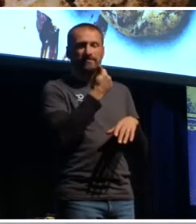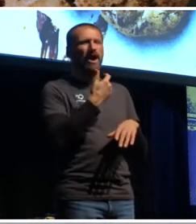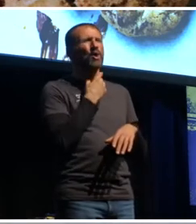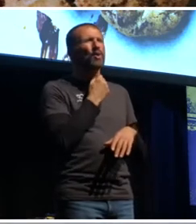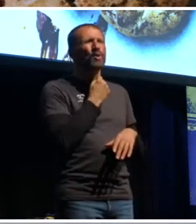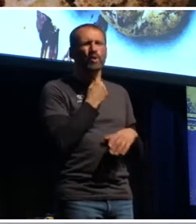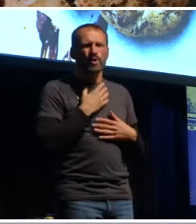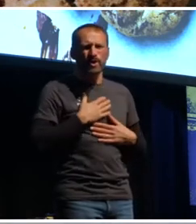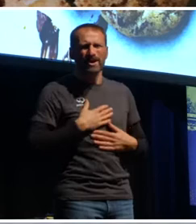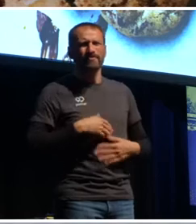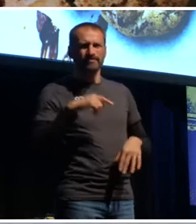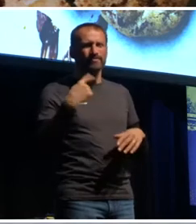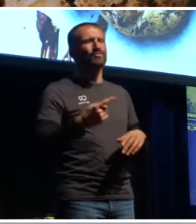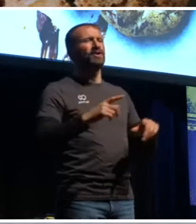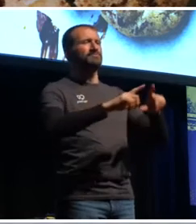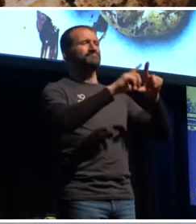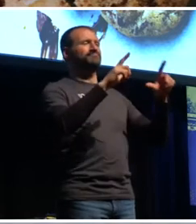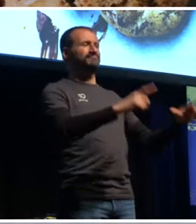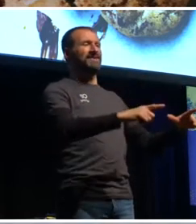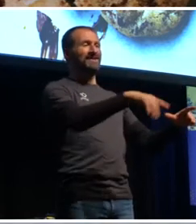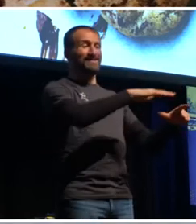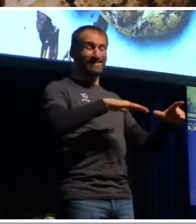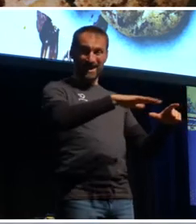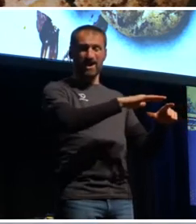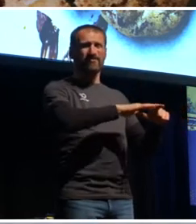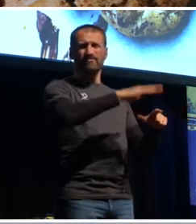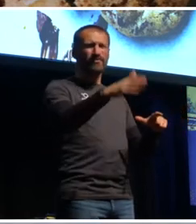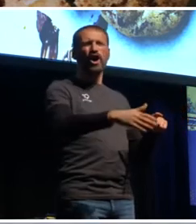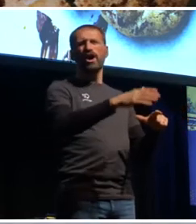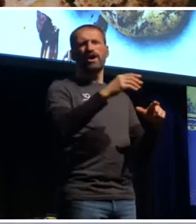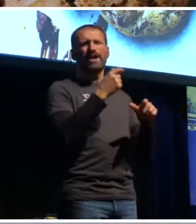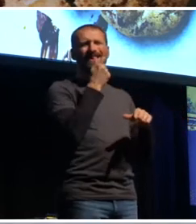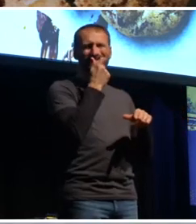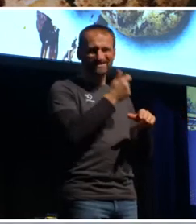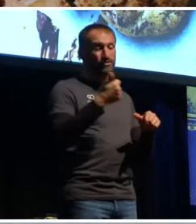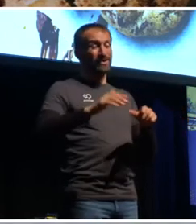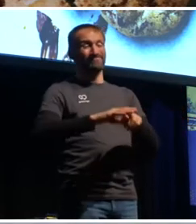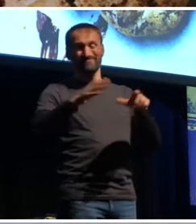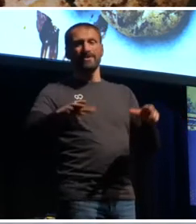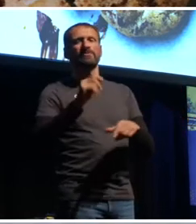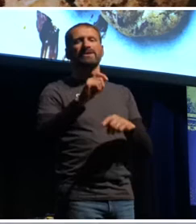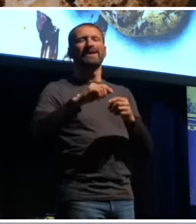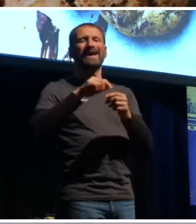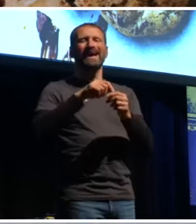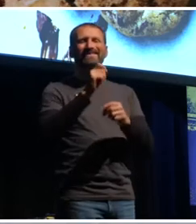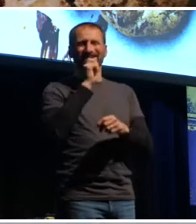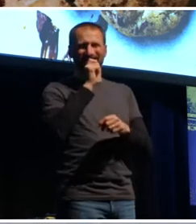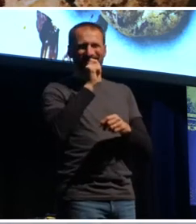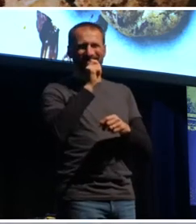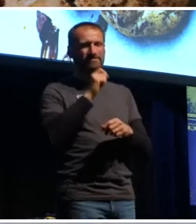of cookies and a platter full of radishes. Volunteers were told to eat only the radishes and not the